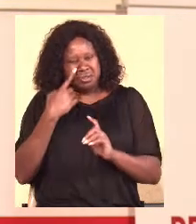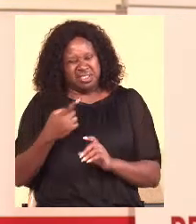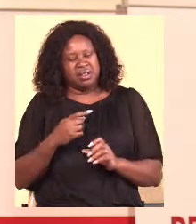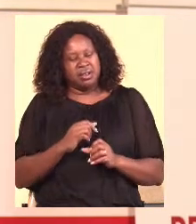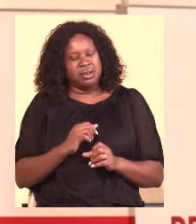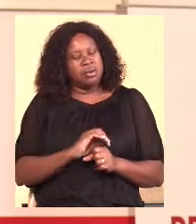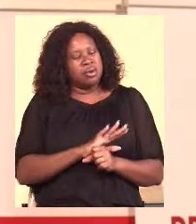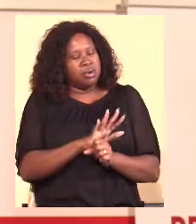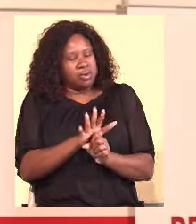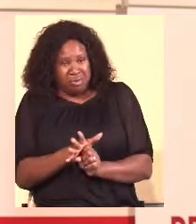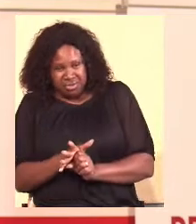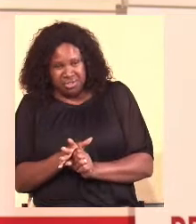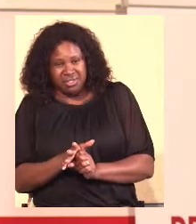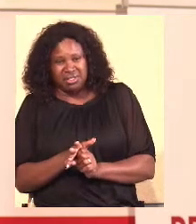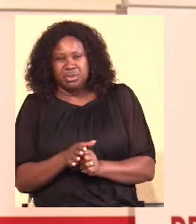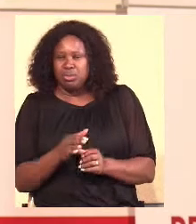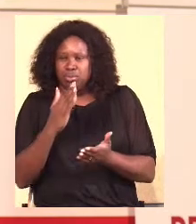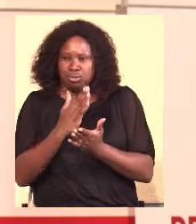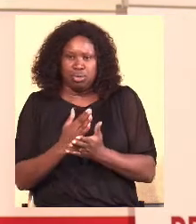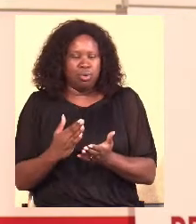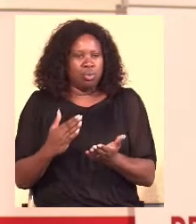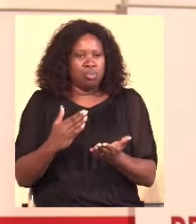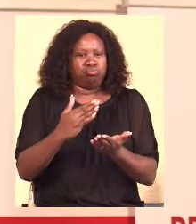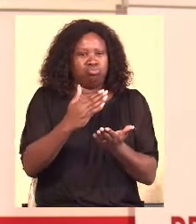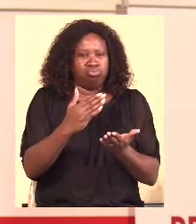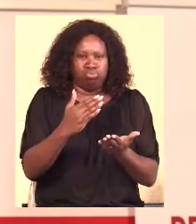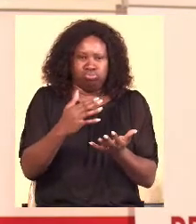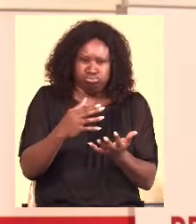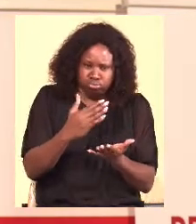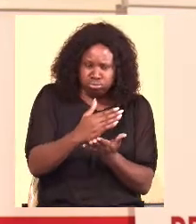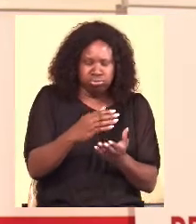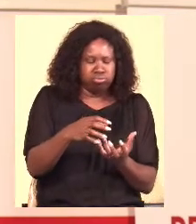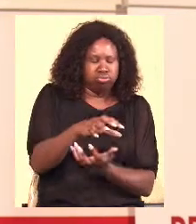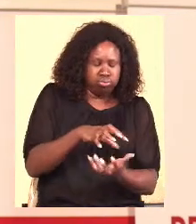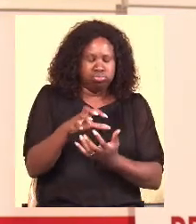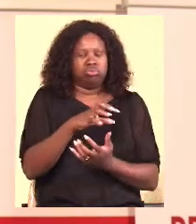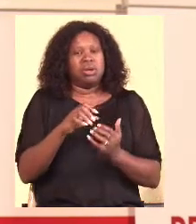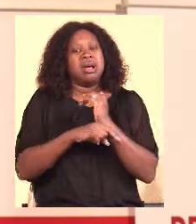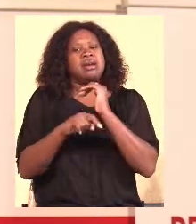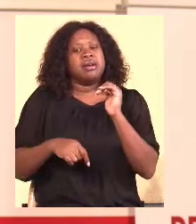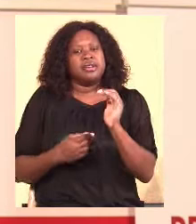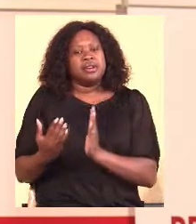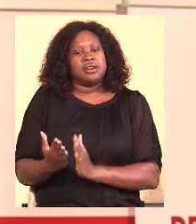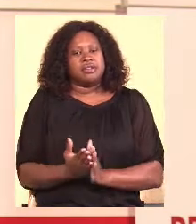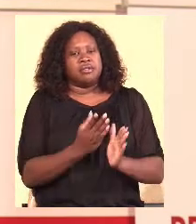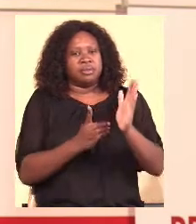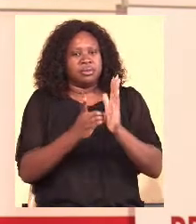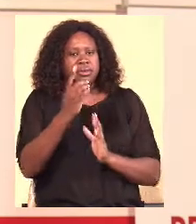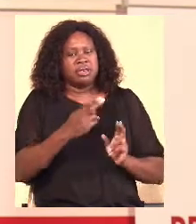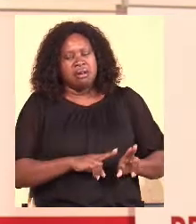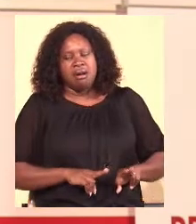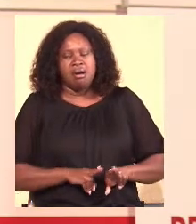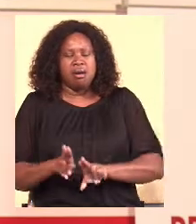disruption to our national education system, to our national development plan, as well as Harambee